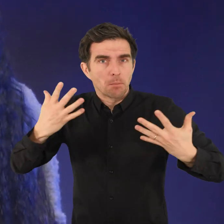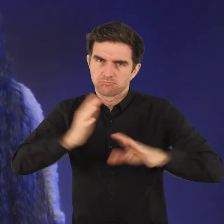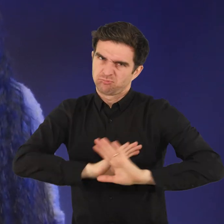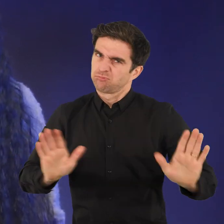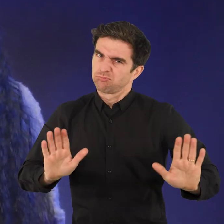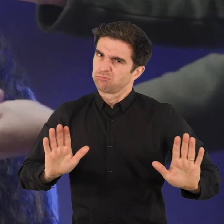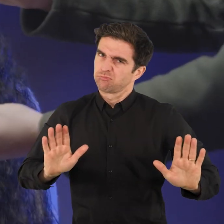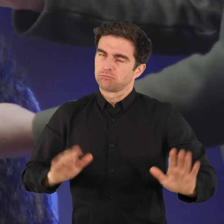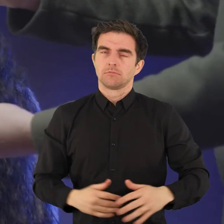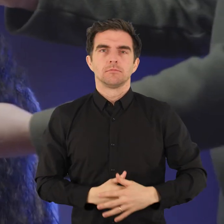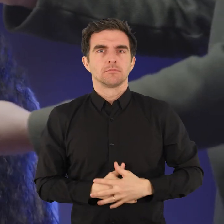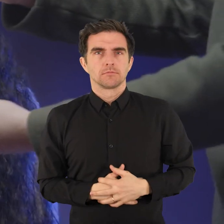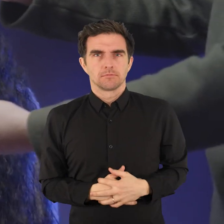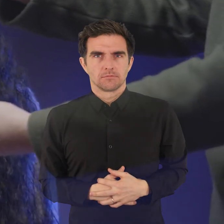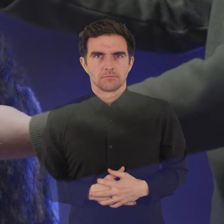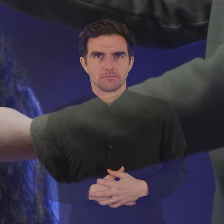ever give up.